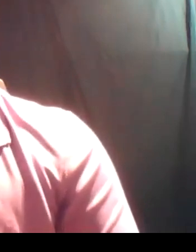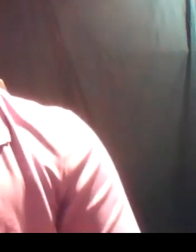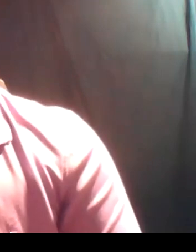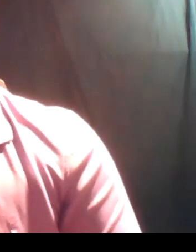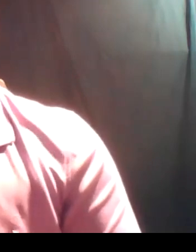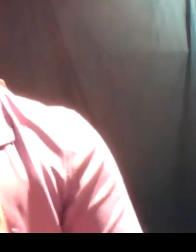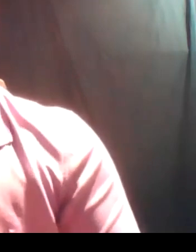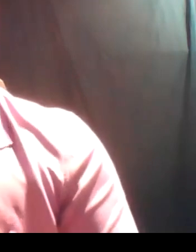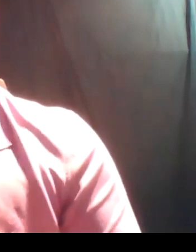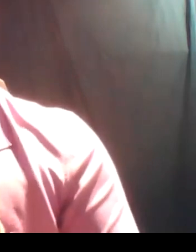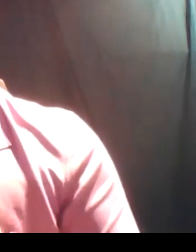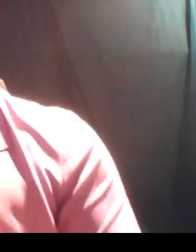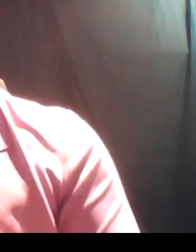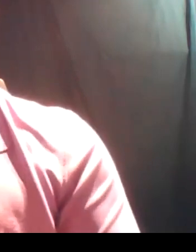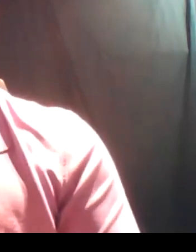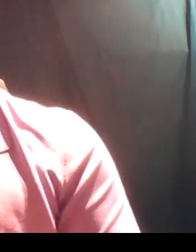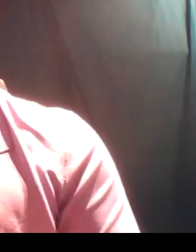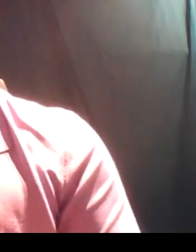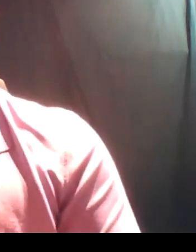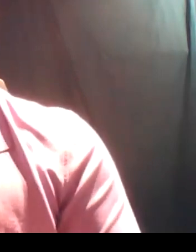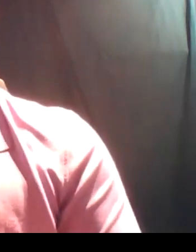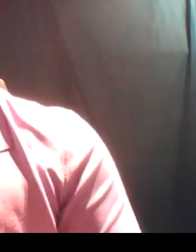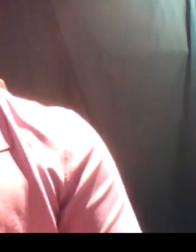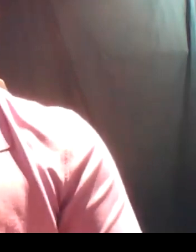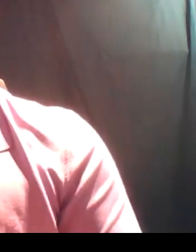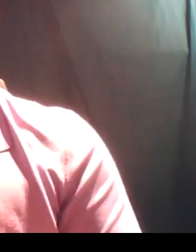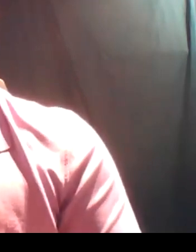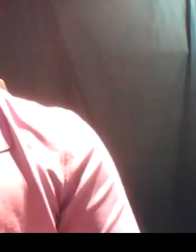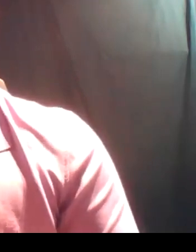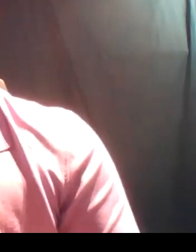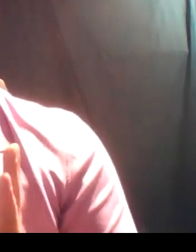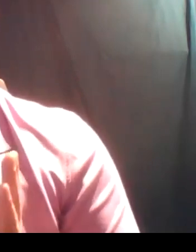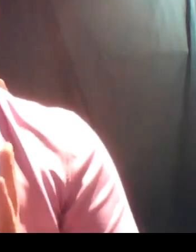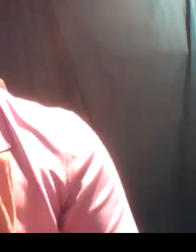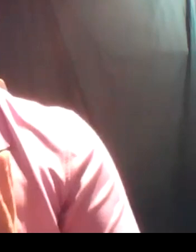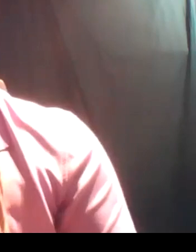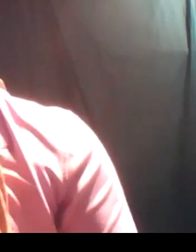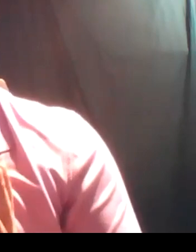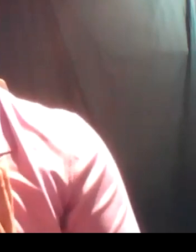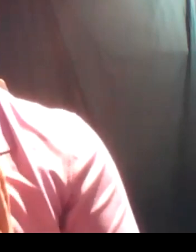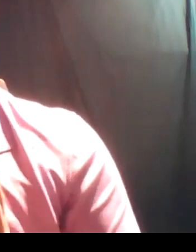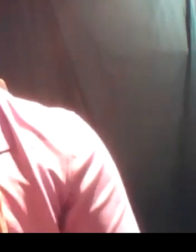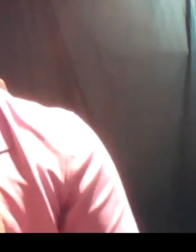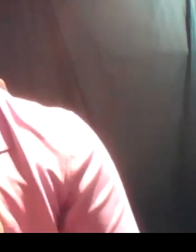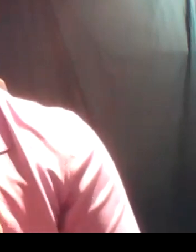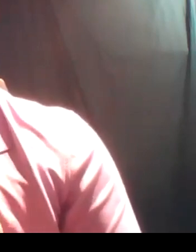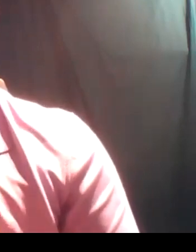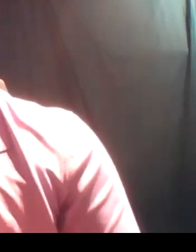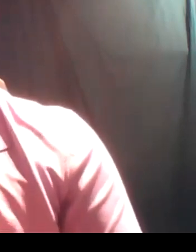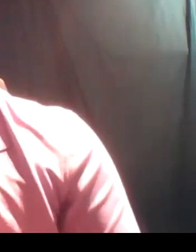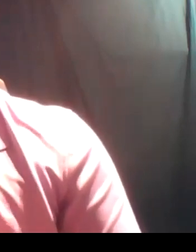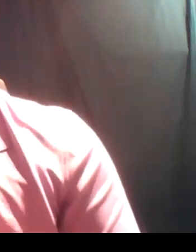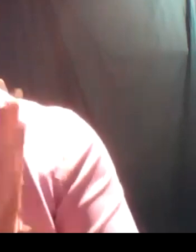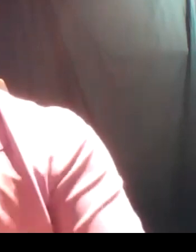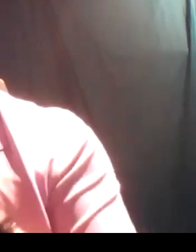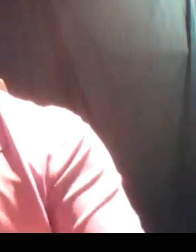am participating today. But I am also a member of the Master Plan for Developmental